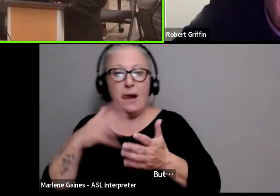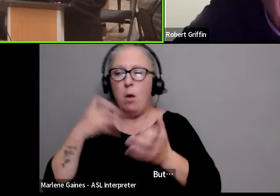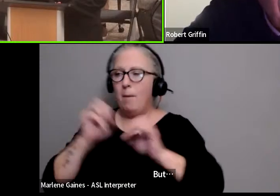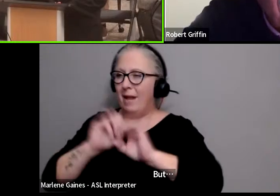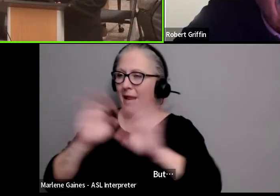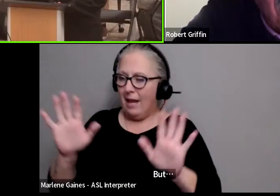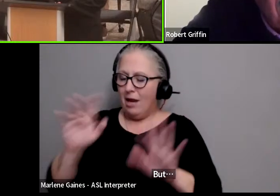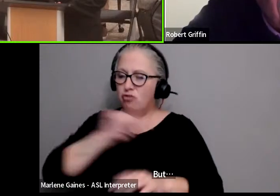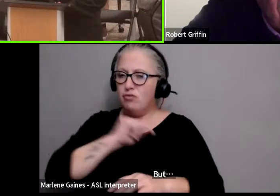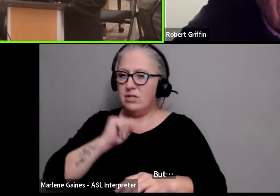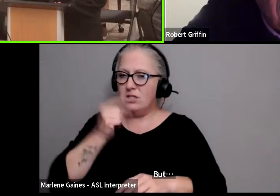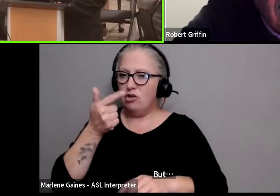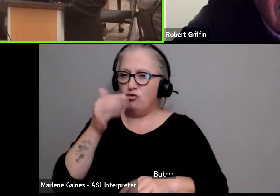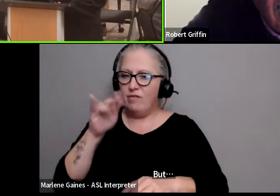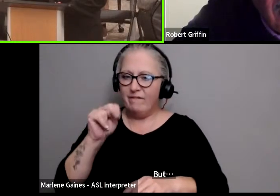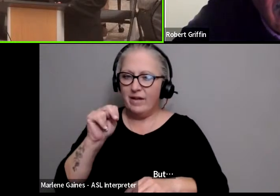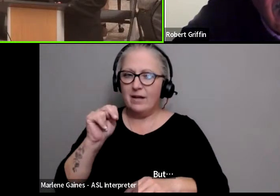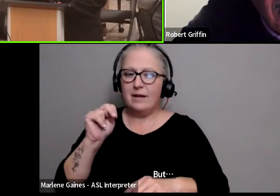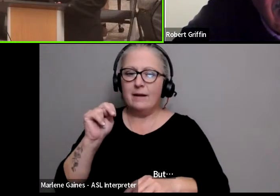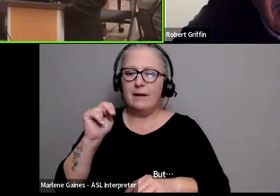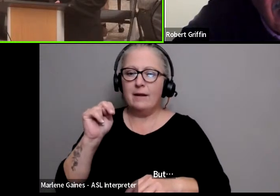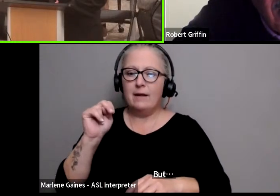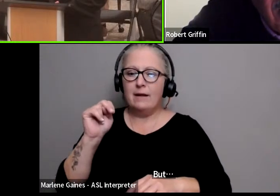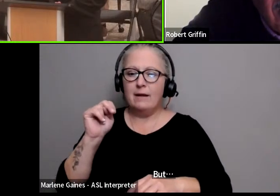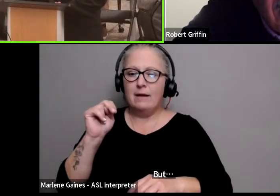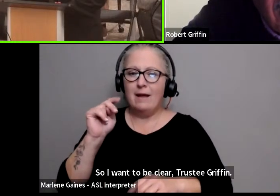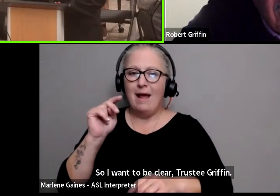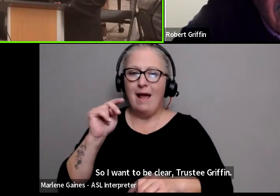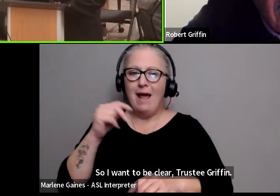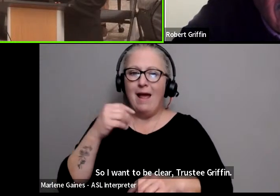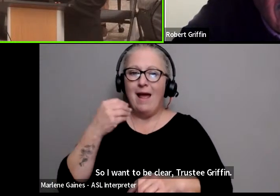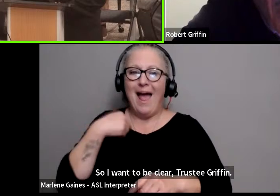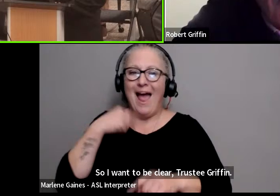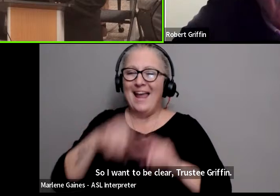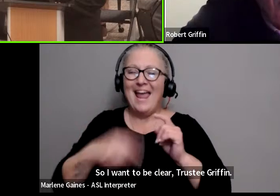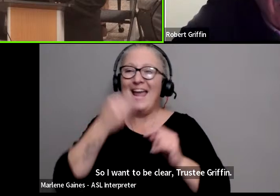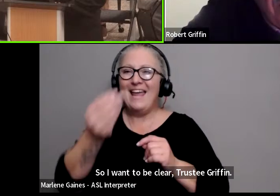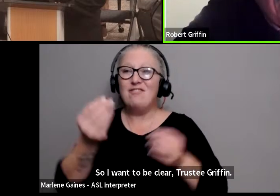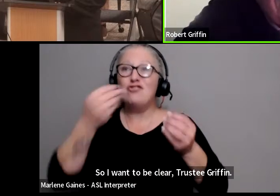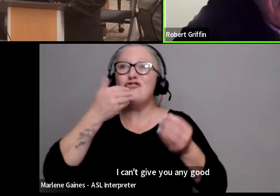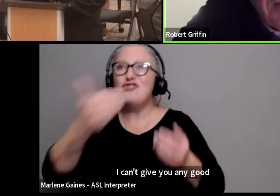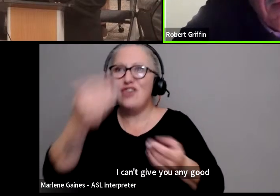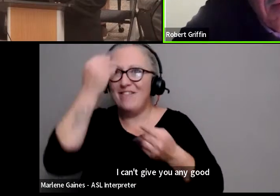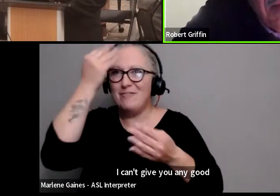clear, Trustee Griffin. I can't give you any good information